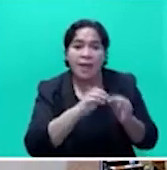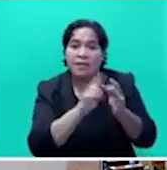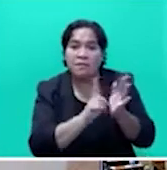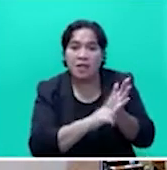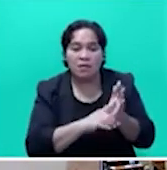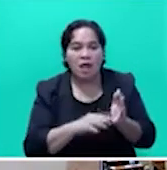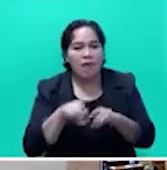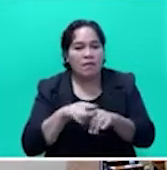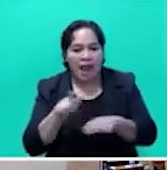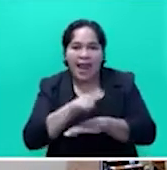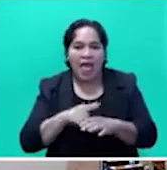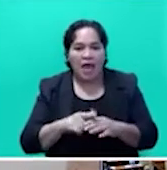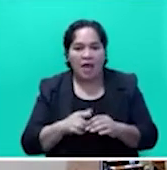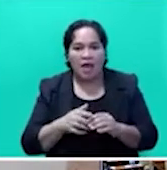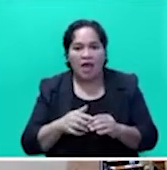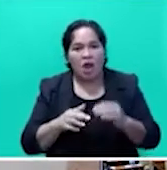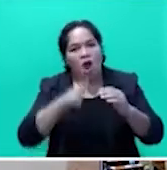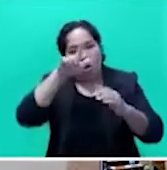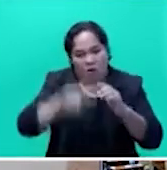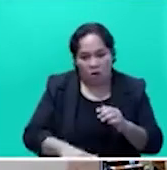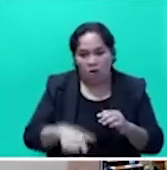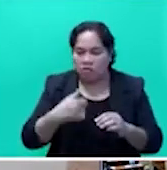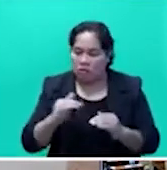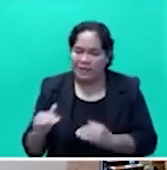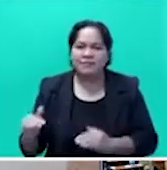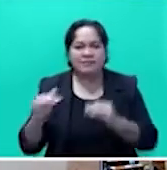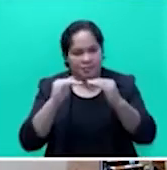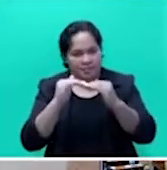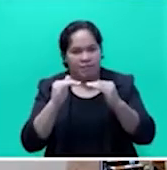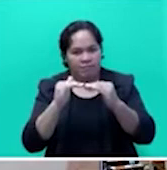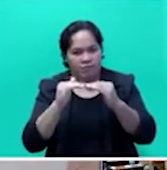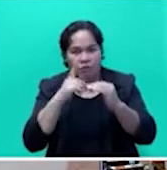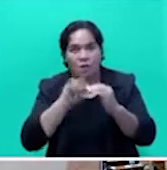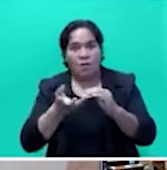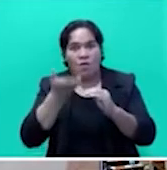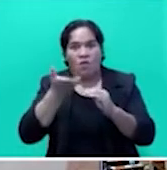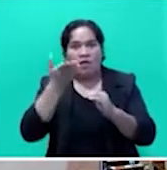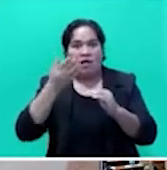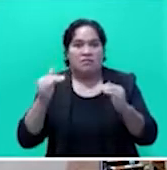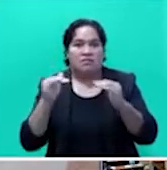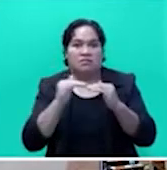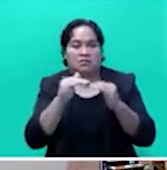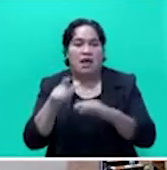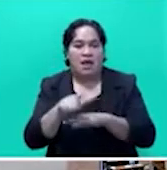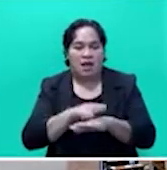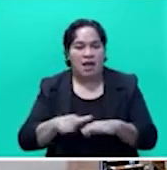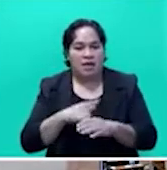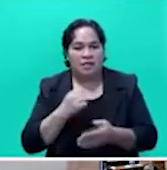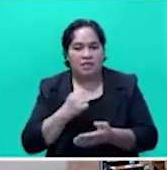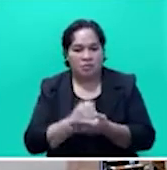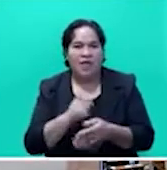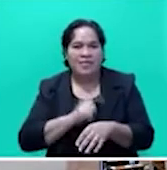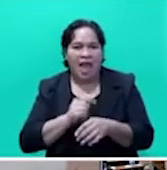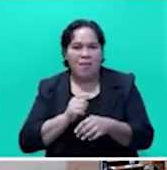lower the value of state land. It speeds up the process by which the value of land could be raised. And it supports a quicker turnaround